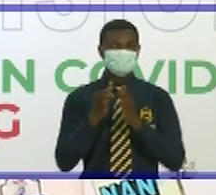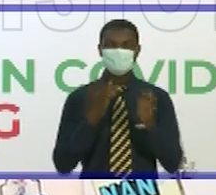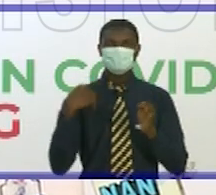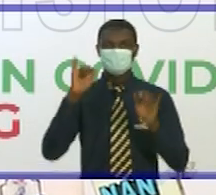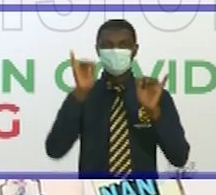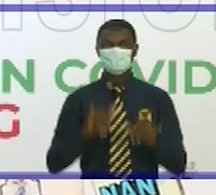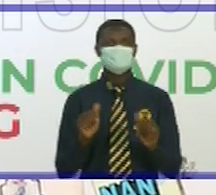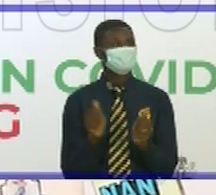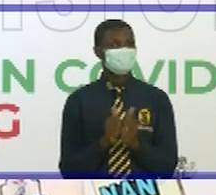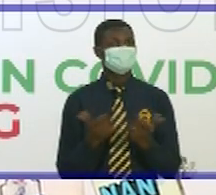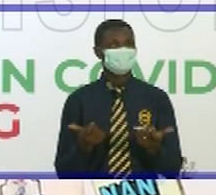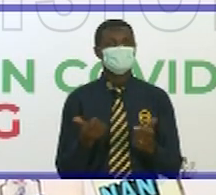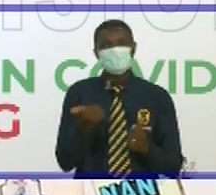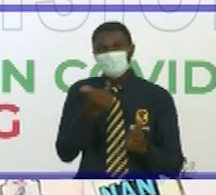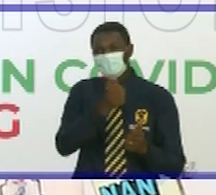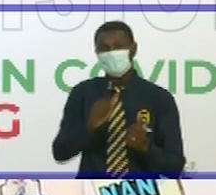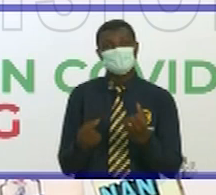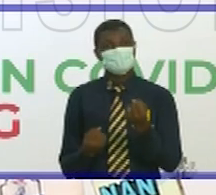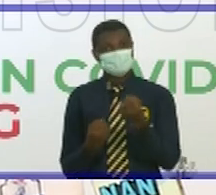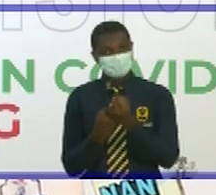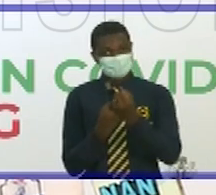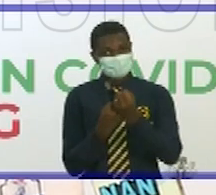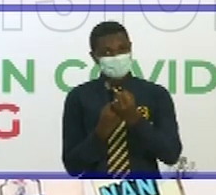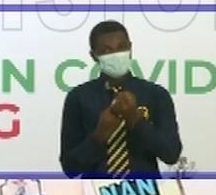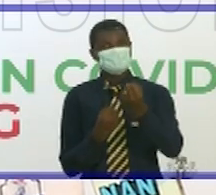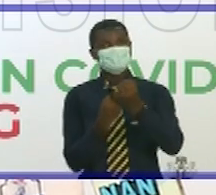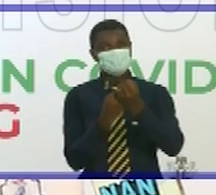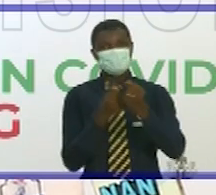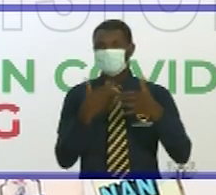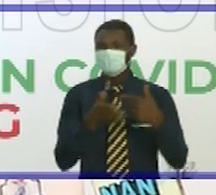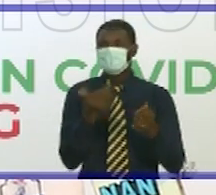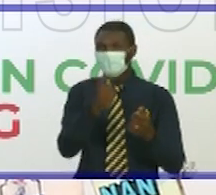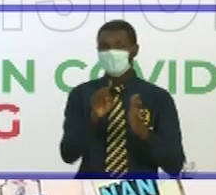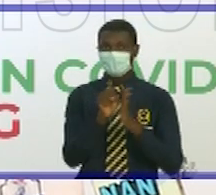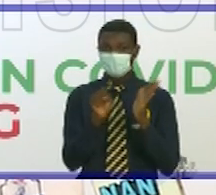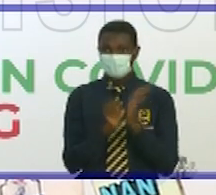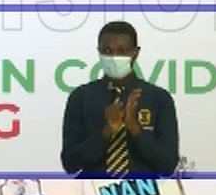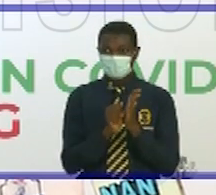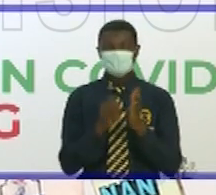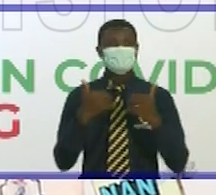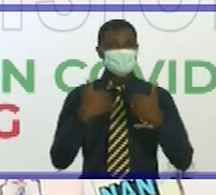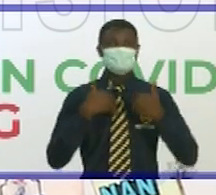Any assistance we want in those clear, or whatever any state has then declared,